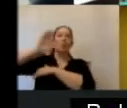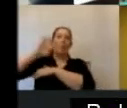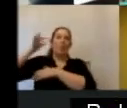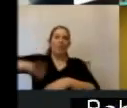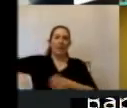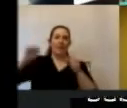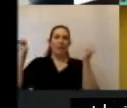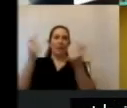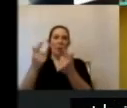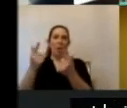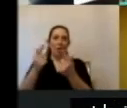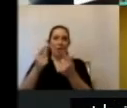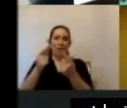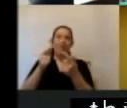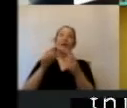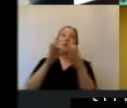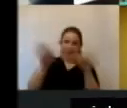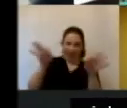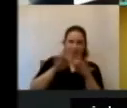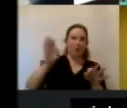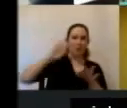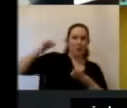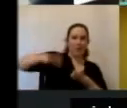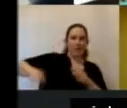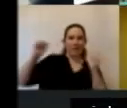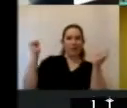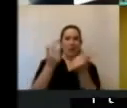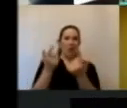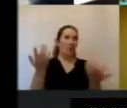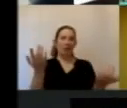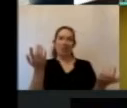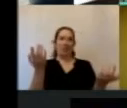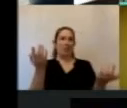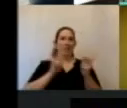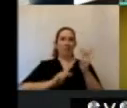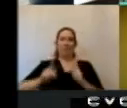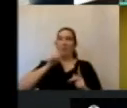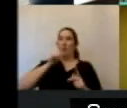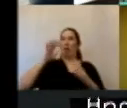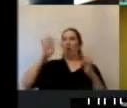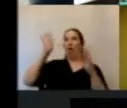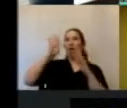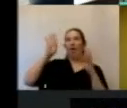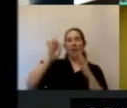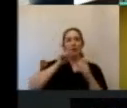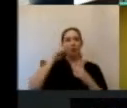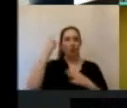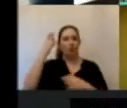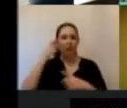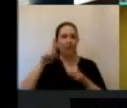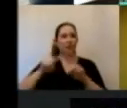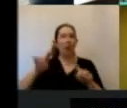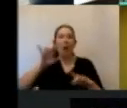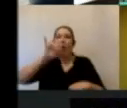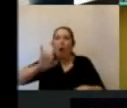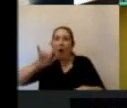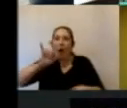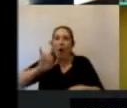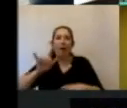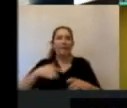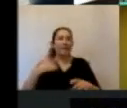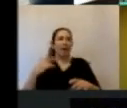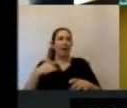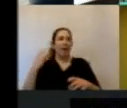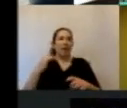if there are captions, it will just, it will kind of, you know, inspire people to pay attention more and, you know, enjoy